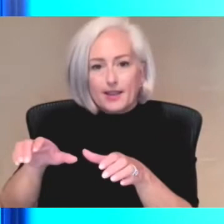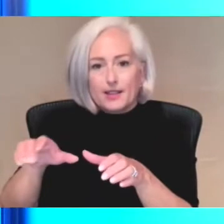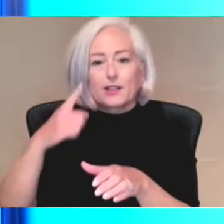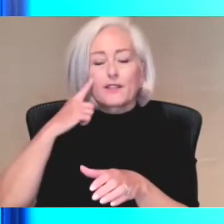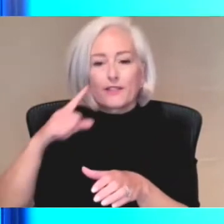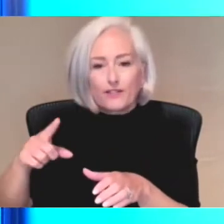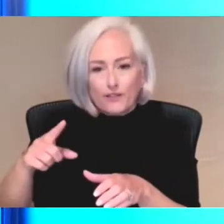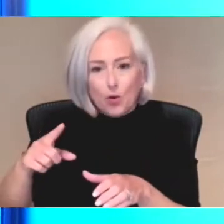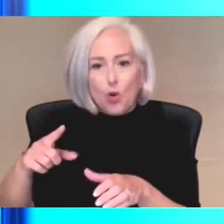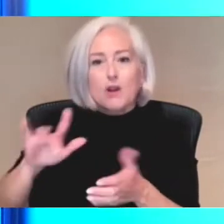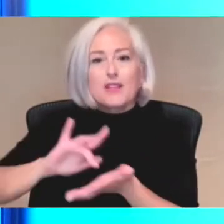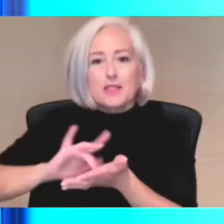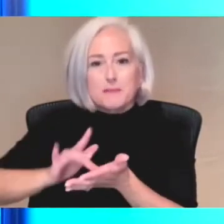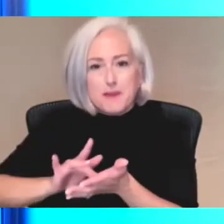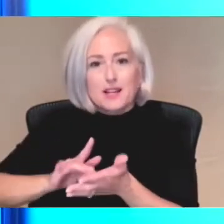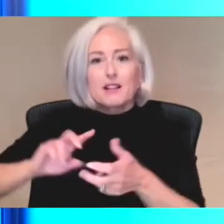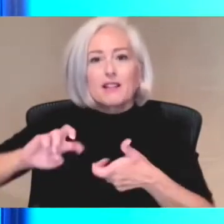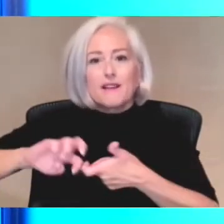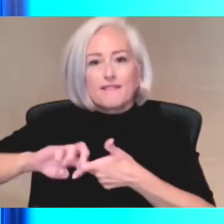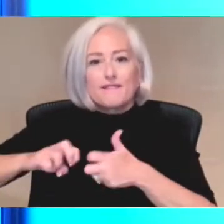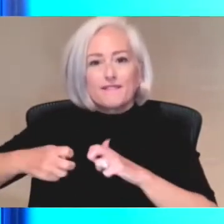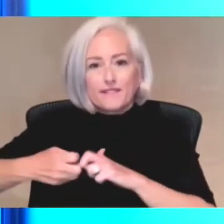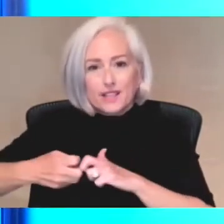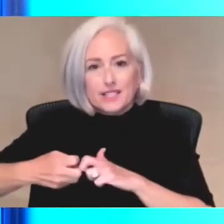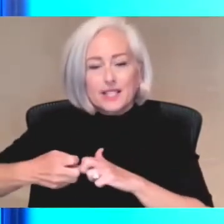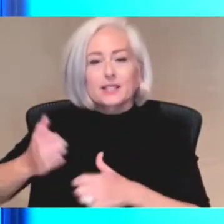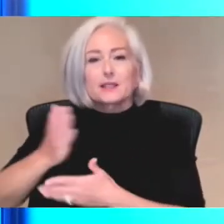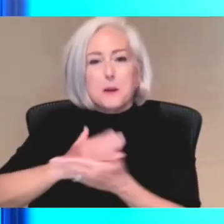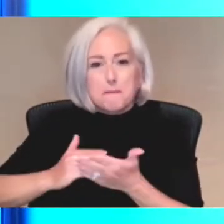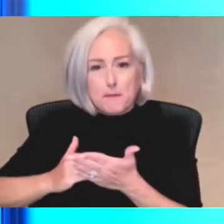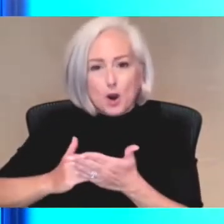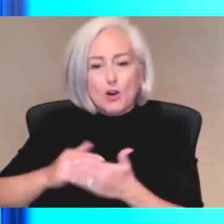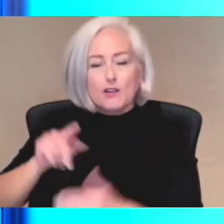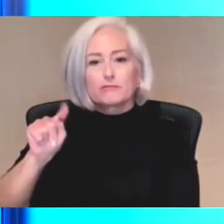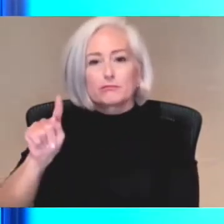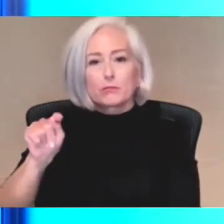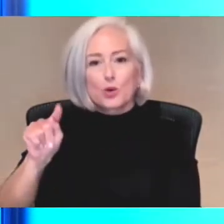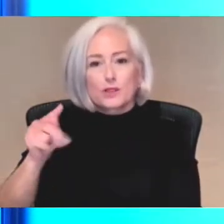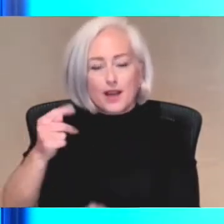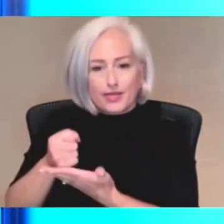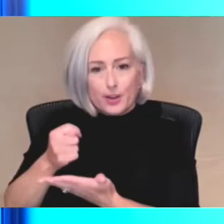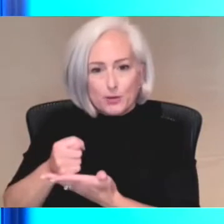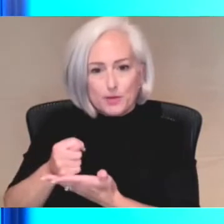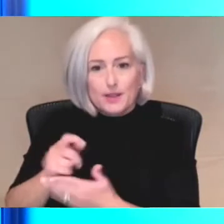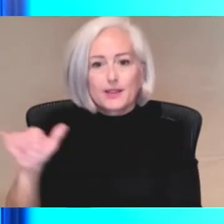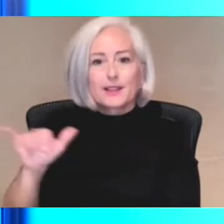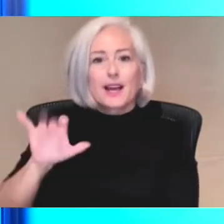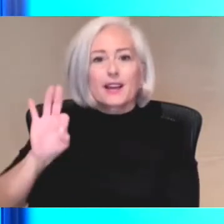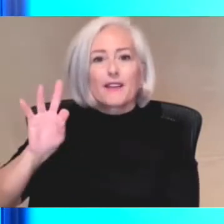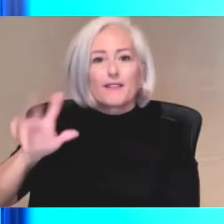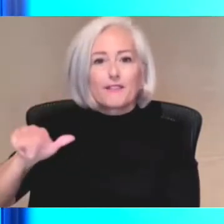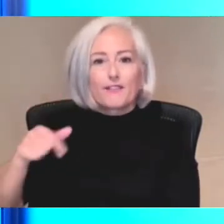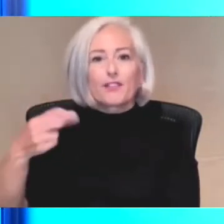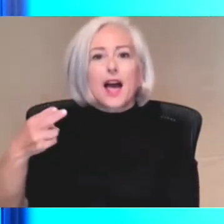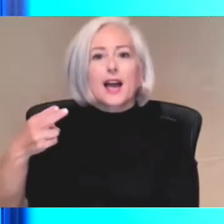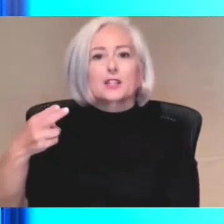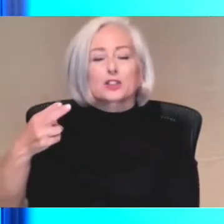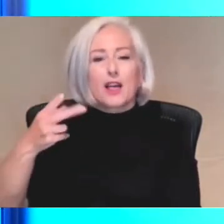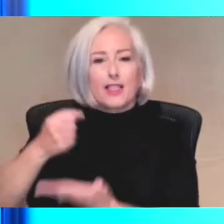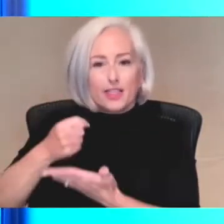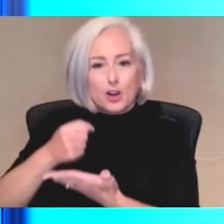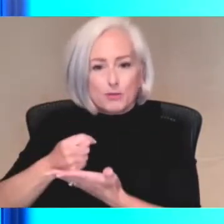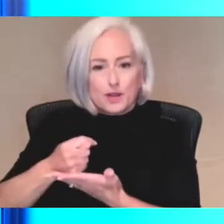component of proton therapy, including things like flash therapy. And so we'll be collaborating